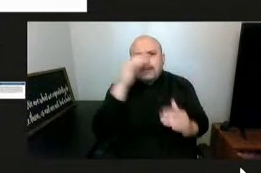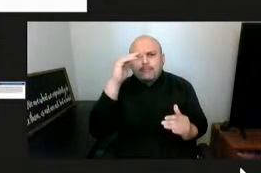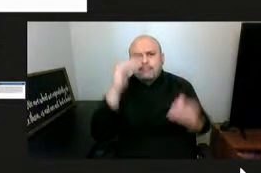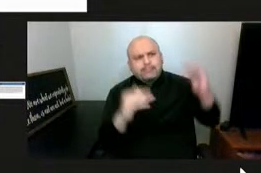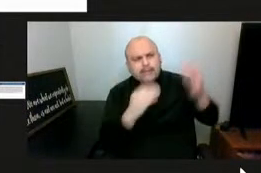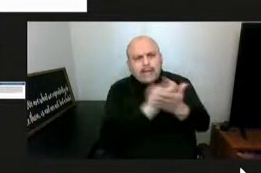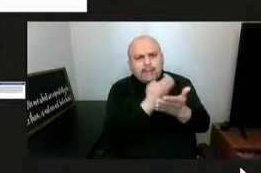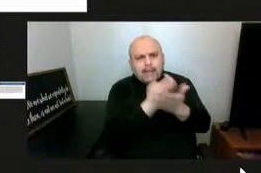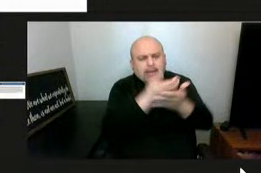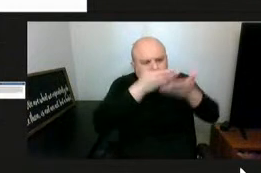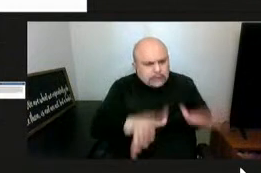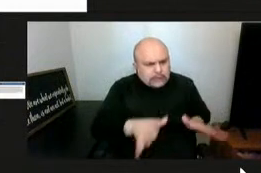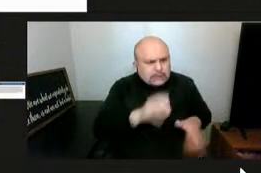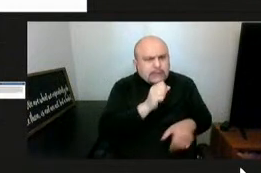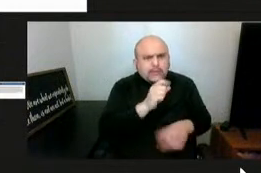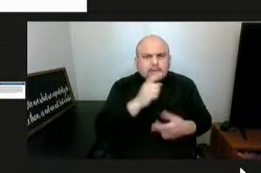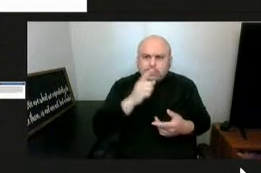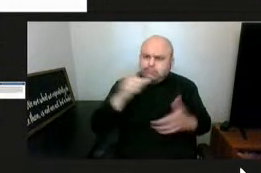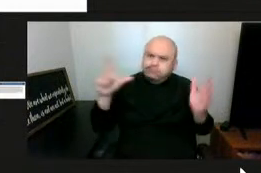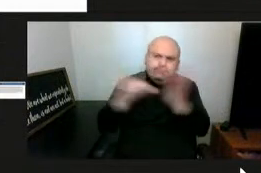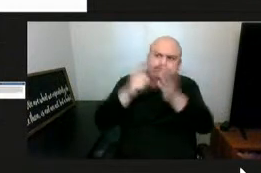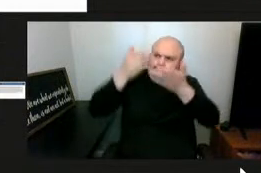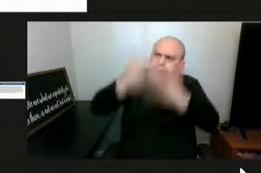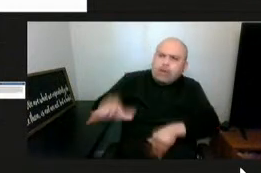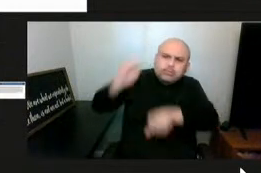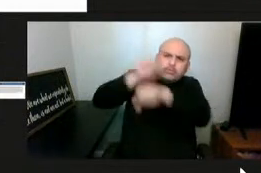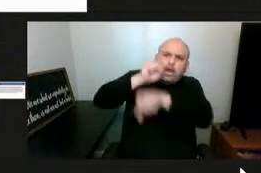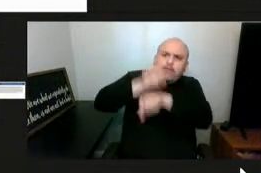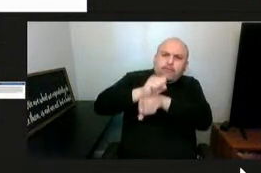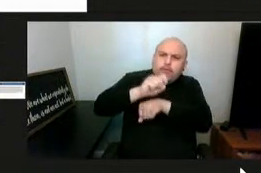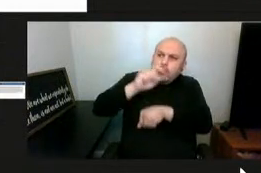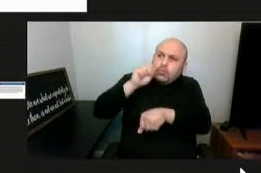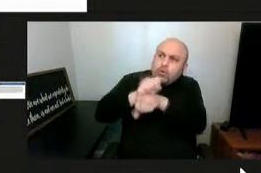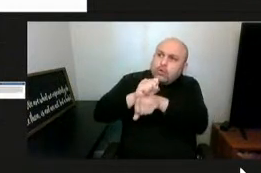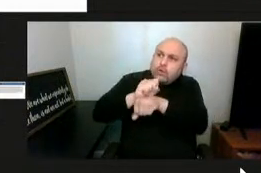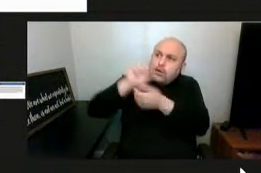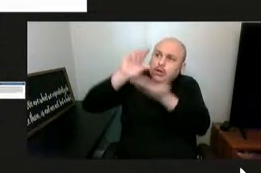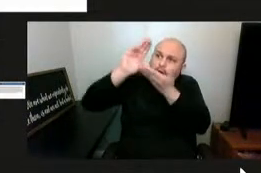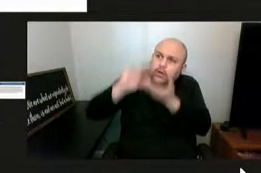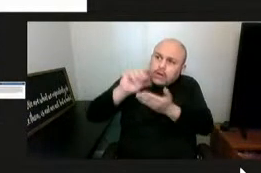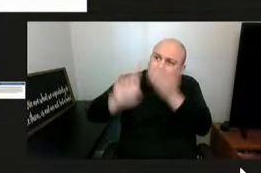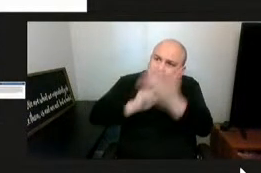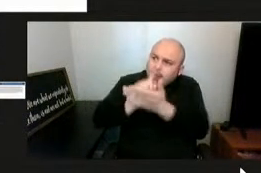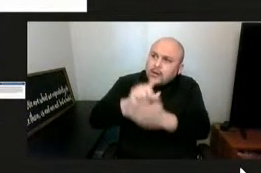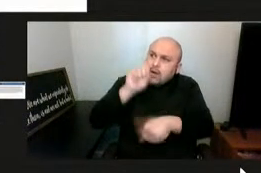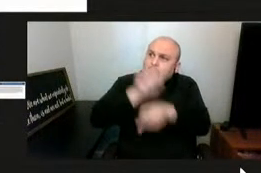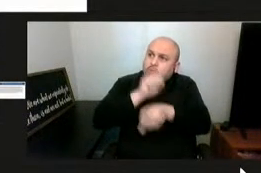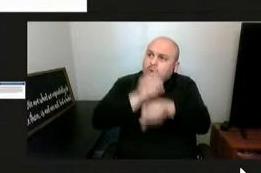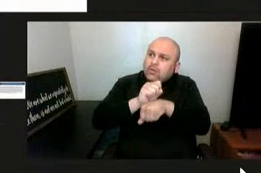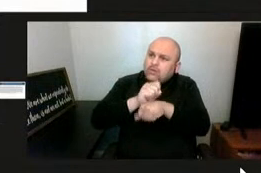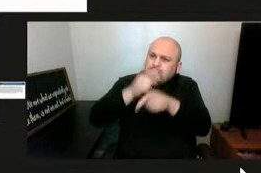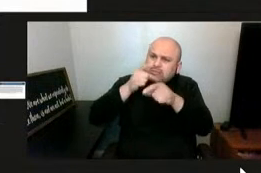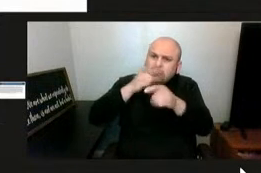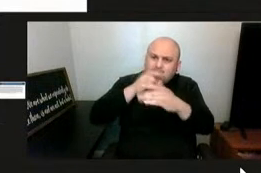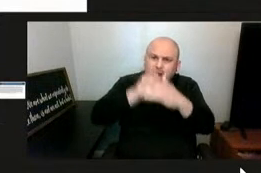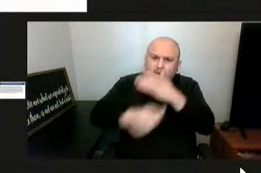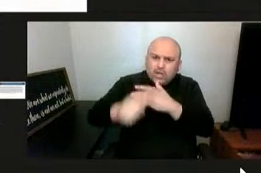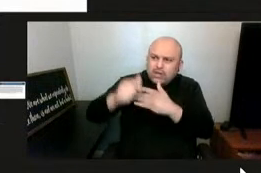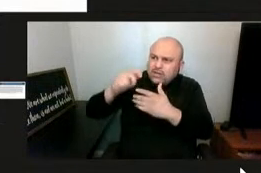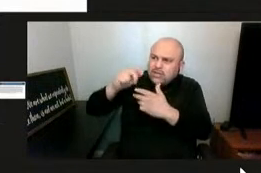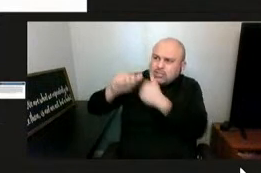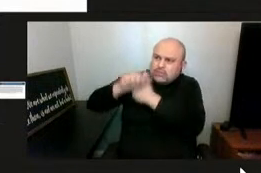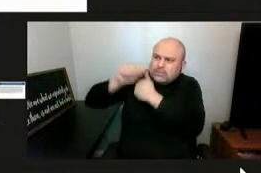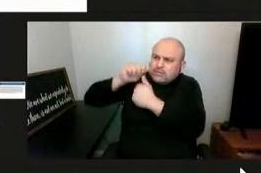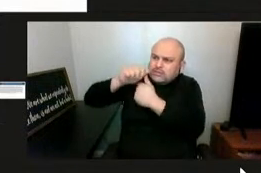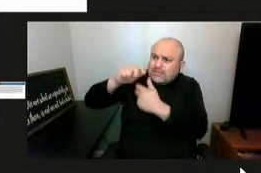the sudden job losses, reduced work hours, working under hazardous conditions, and especially in this